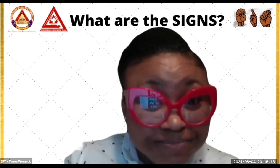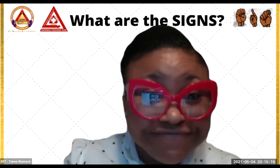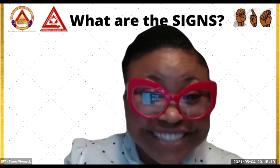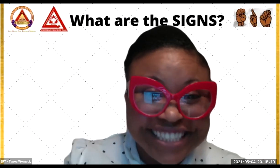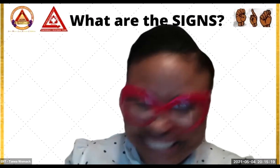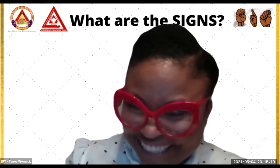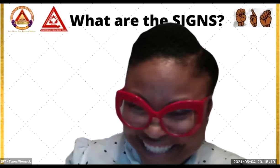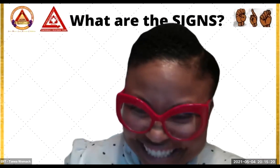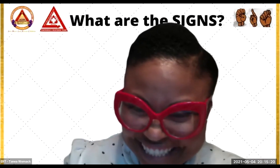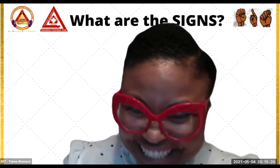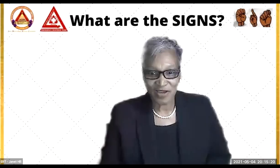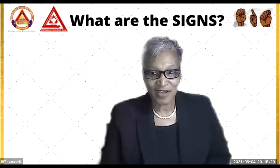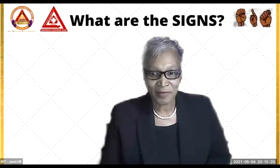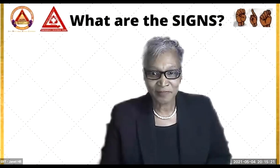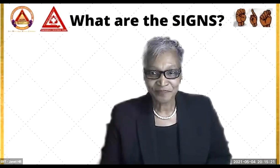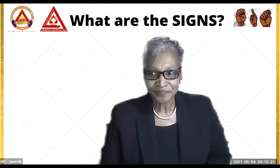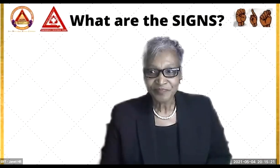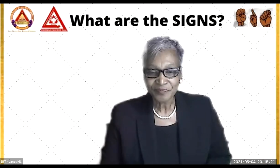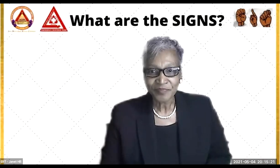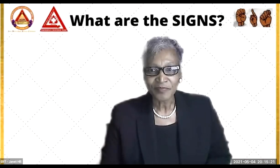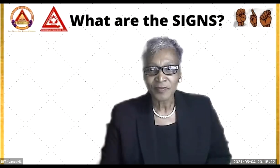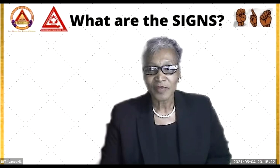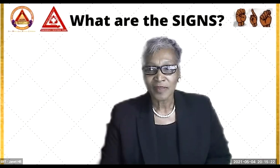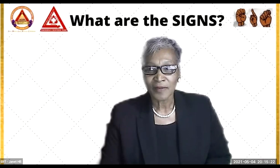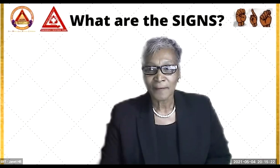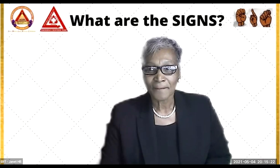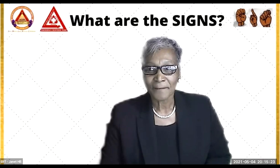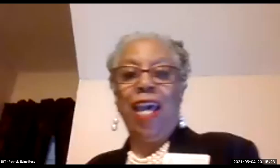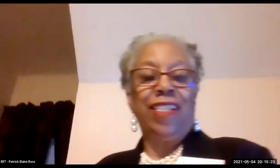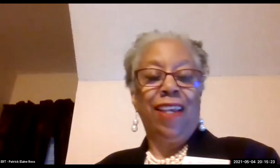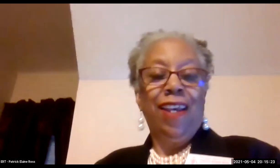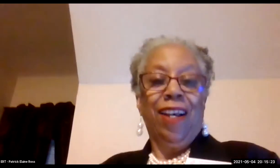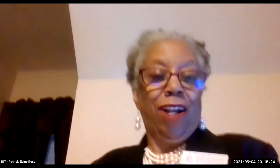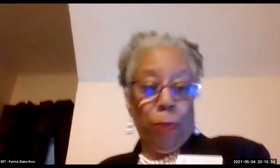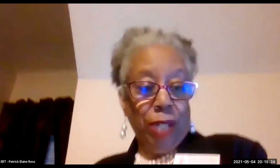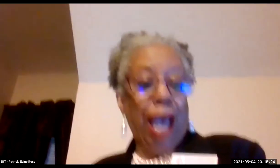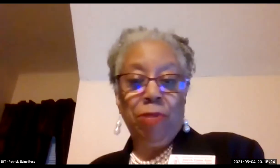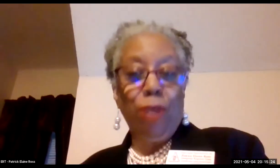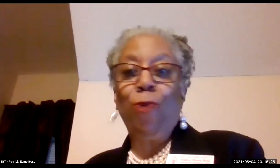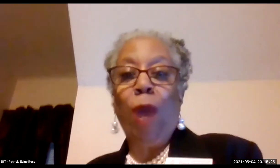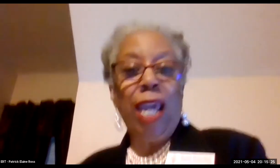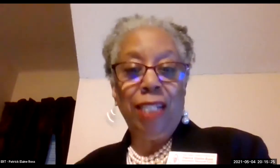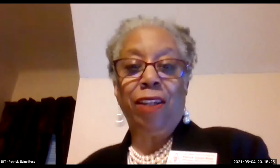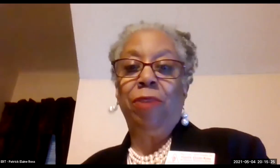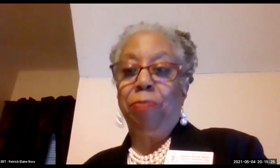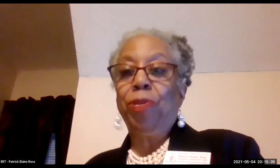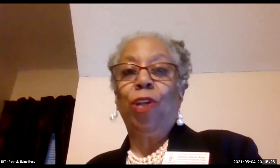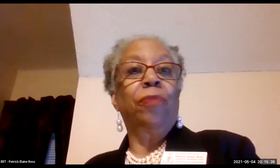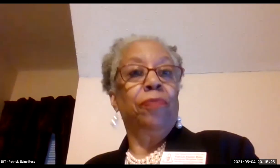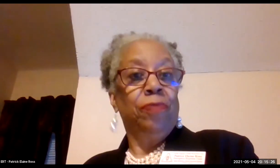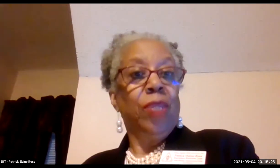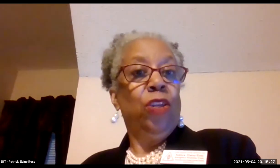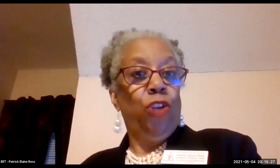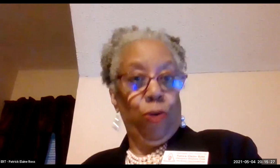you. Sure. Yes. She was the one that has asked a couple of times different ways